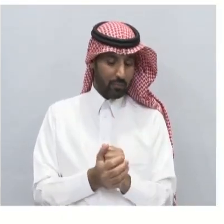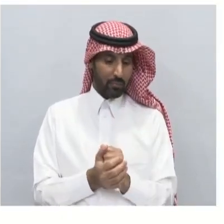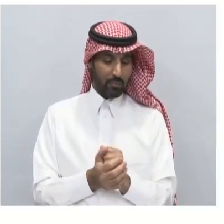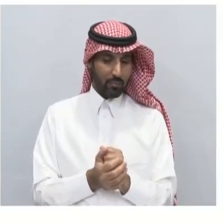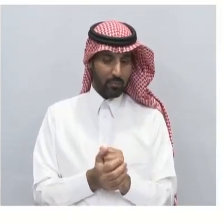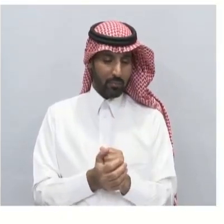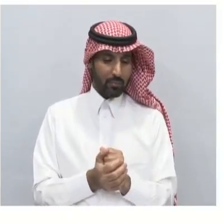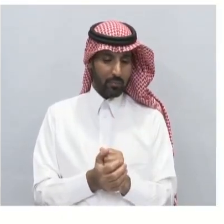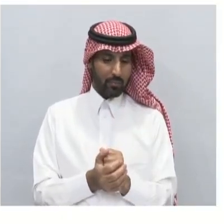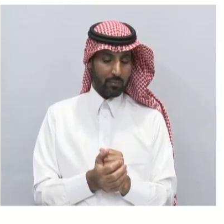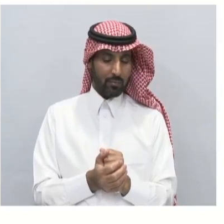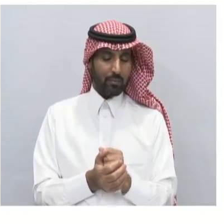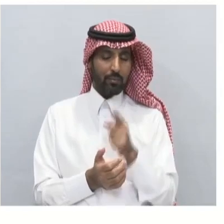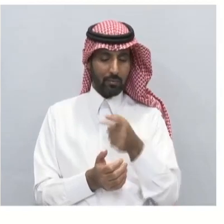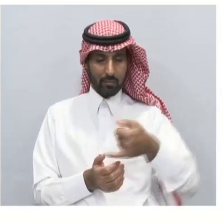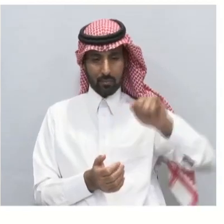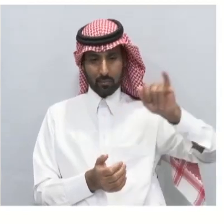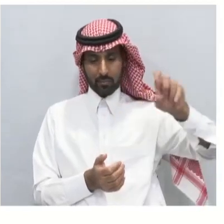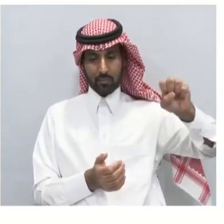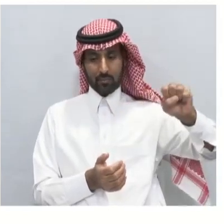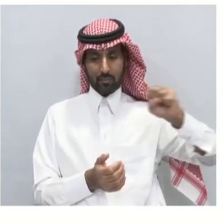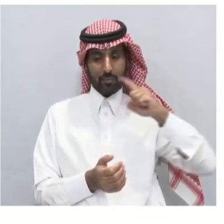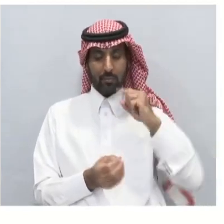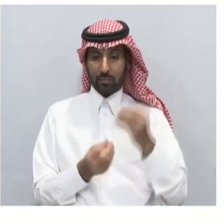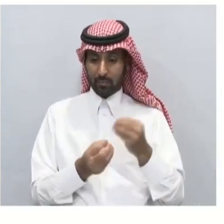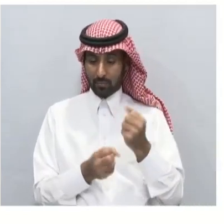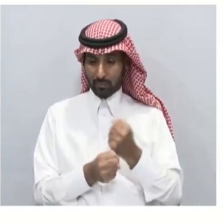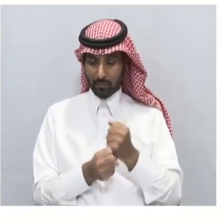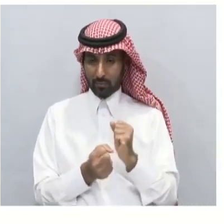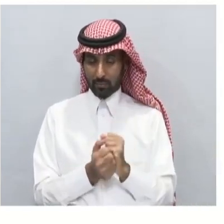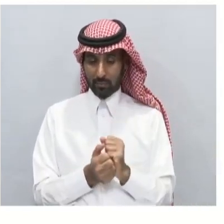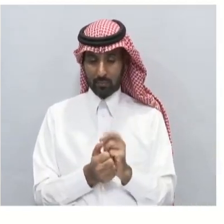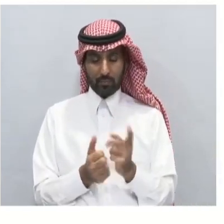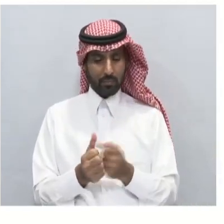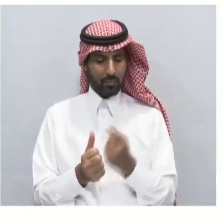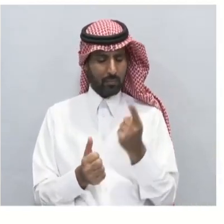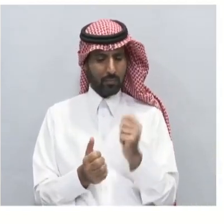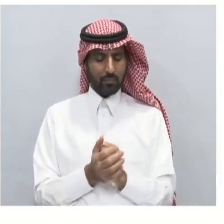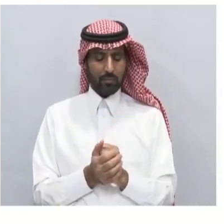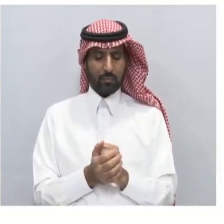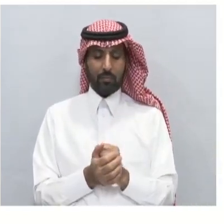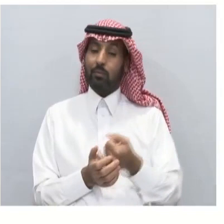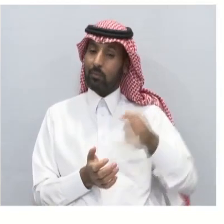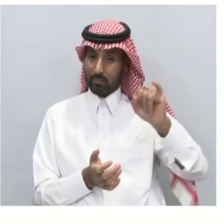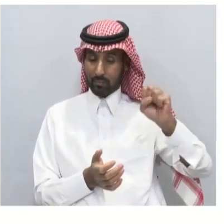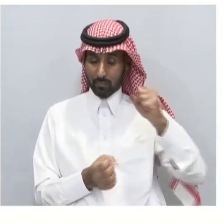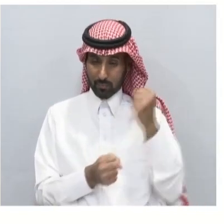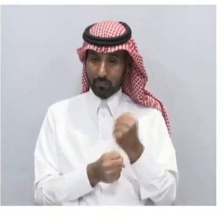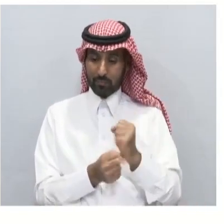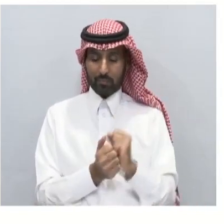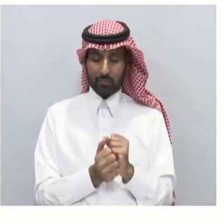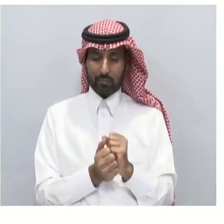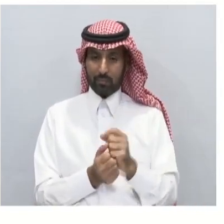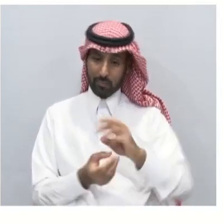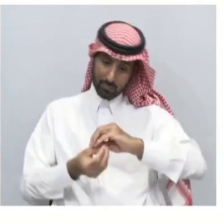verb is in green. This is the verb. What about the second one? Is the verb. So does